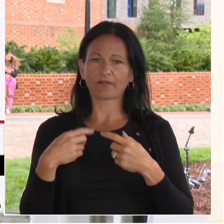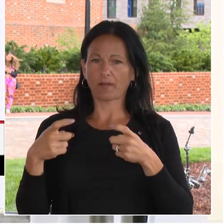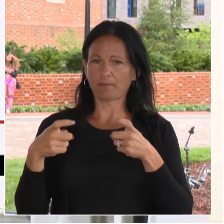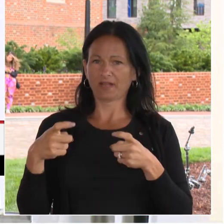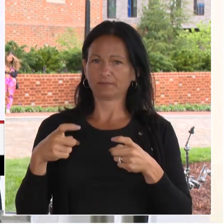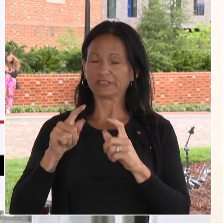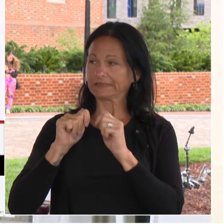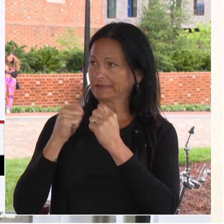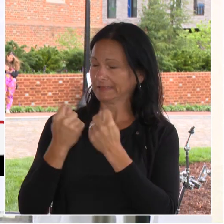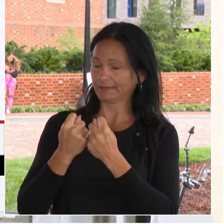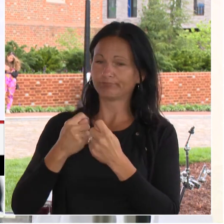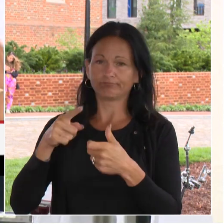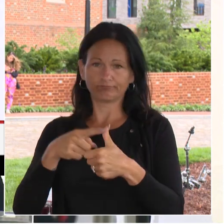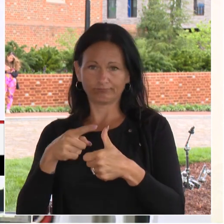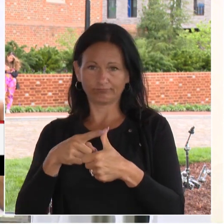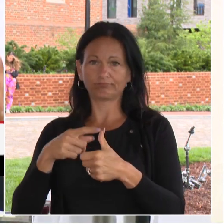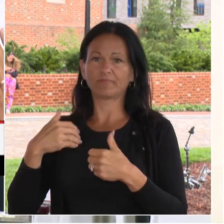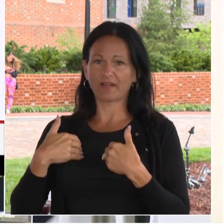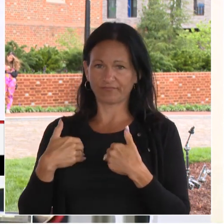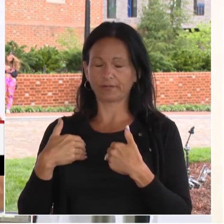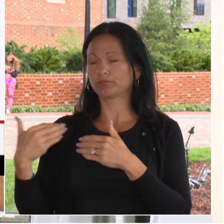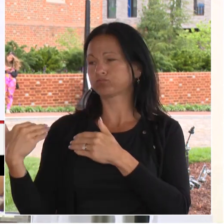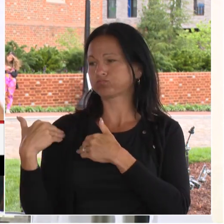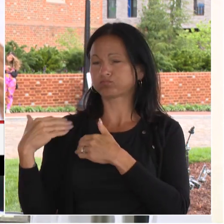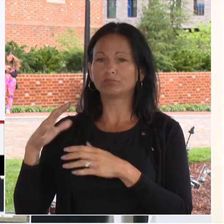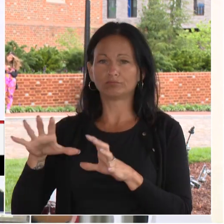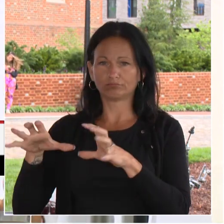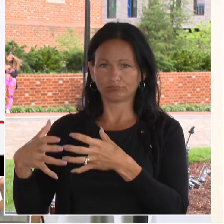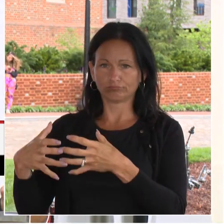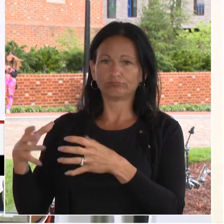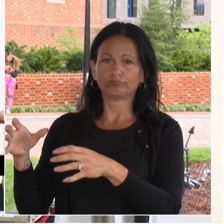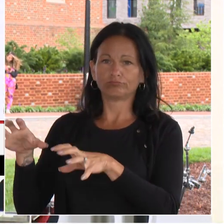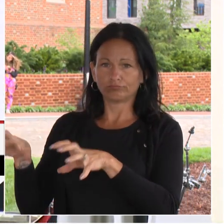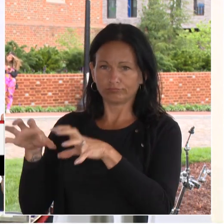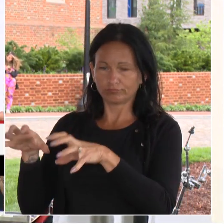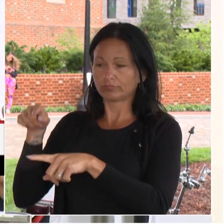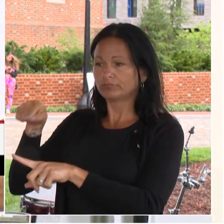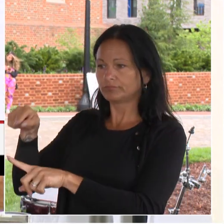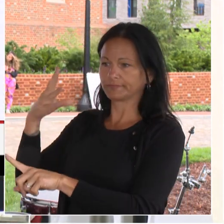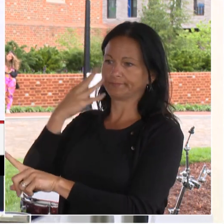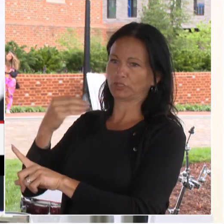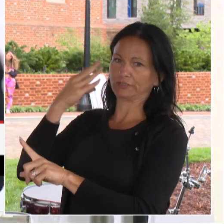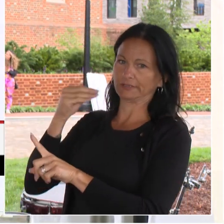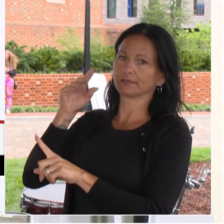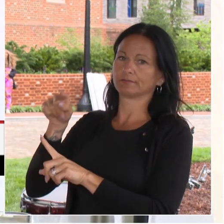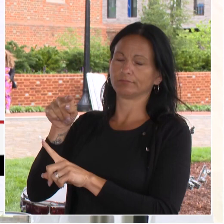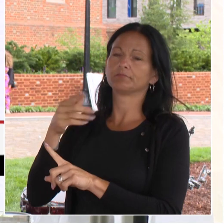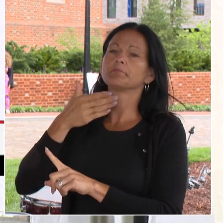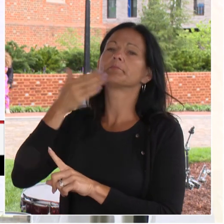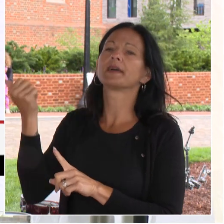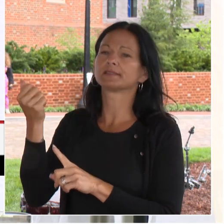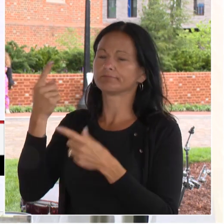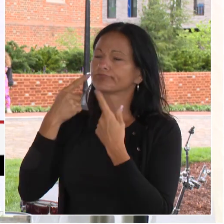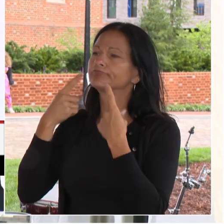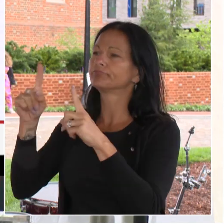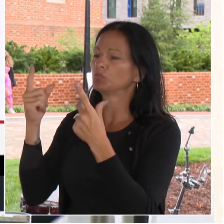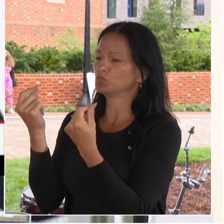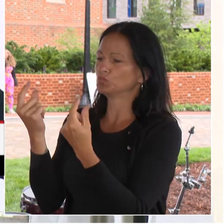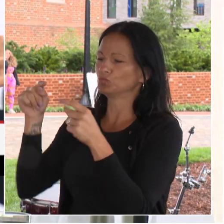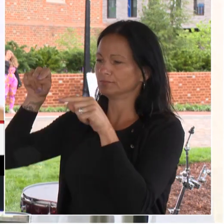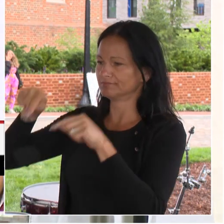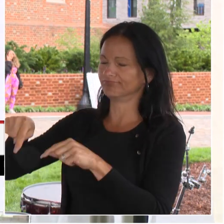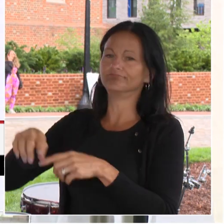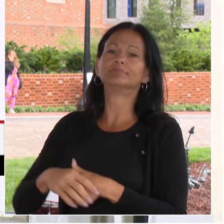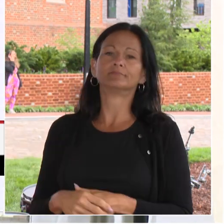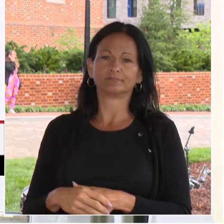are tasked with ensuring that the experience at City Ridge is the best that it can be. But those connections extend beyond just